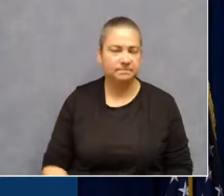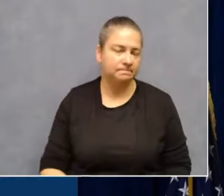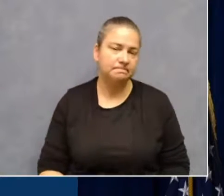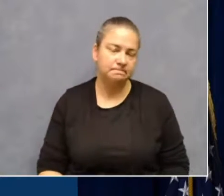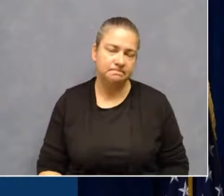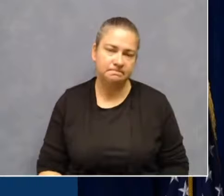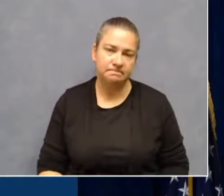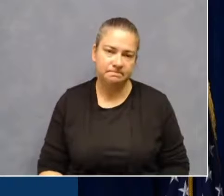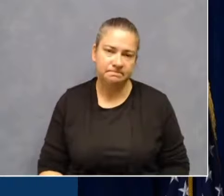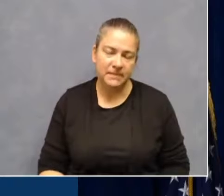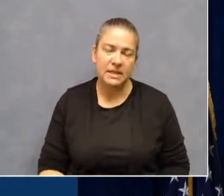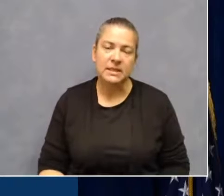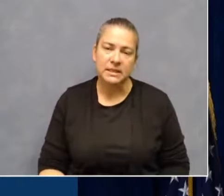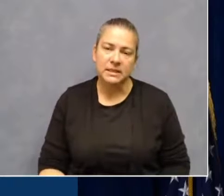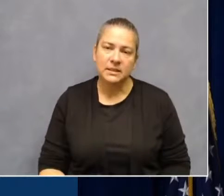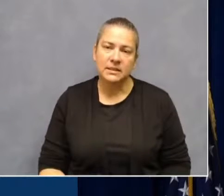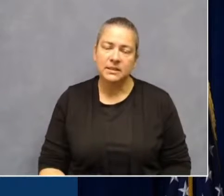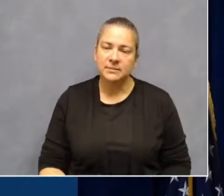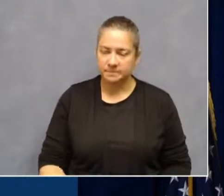Today,